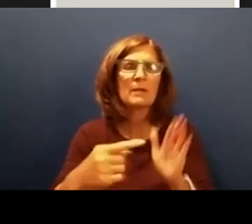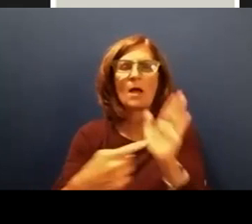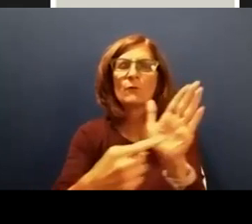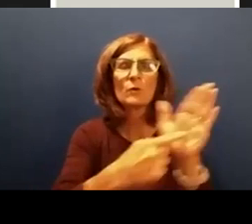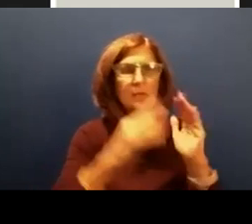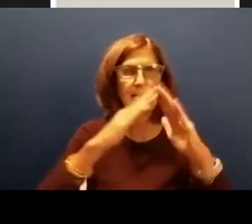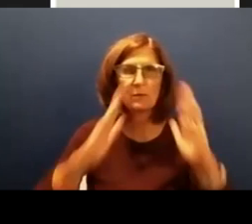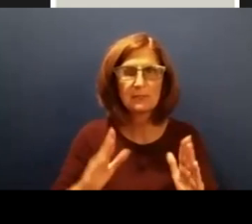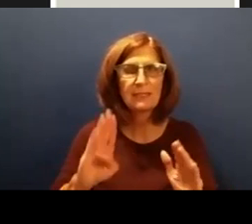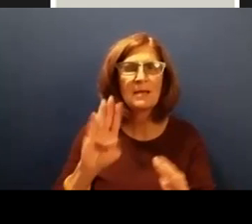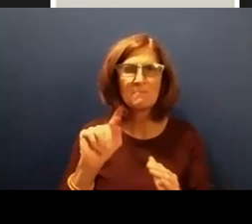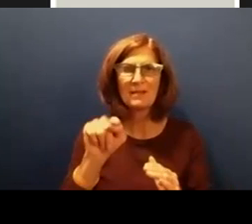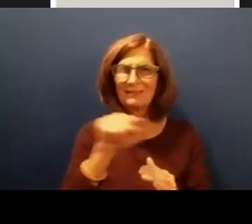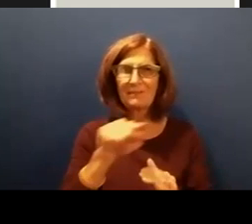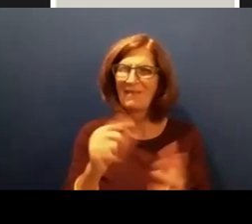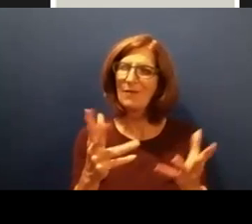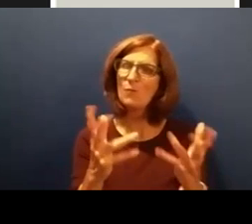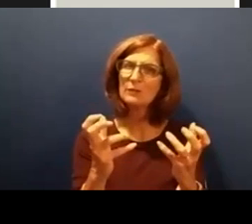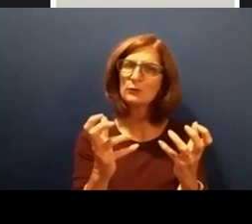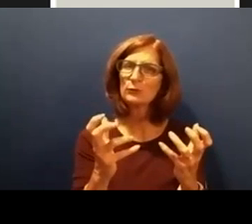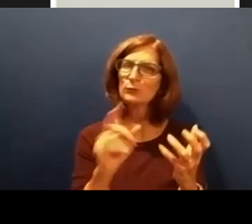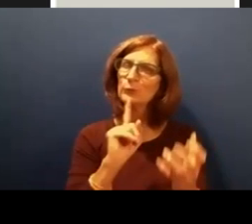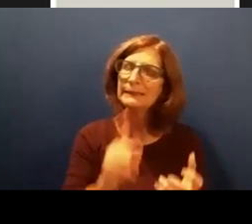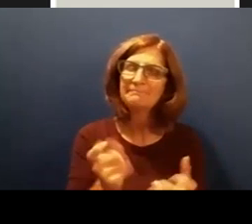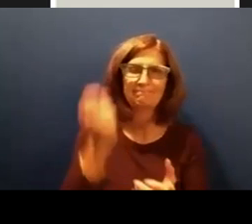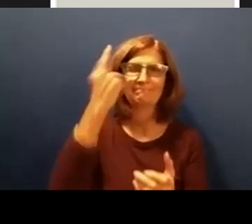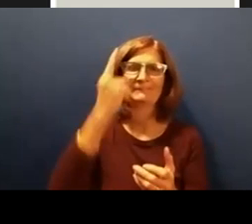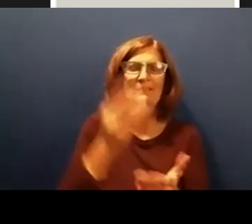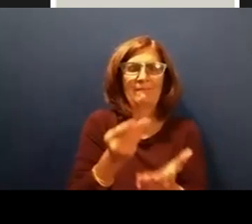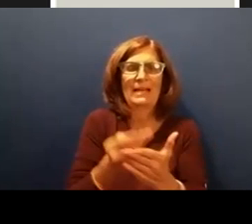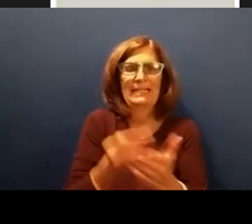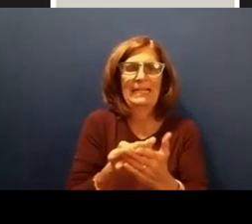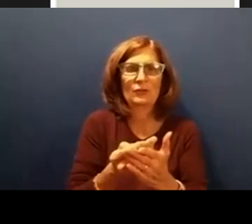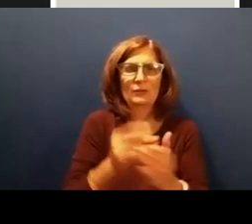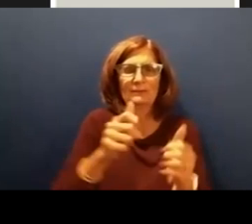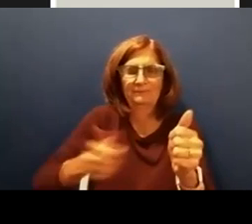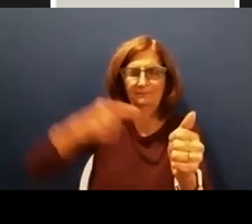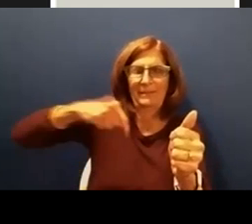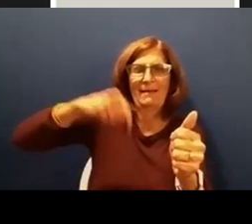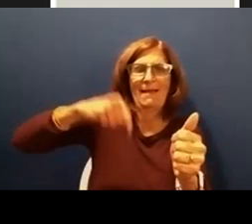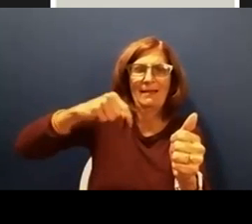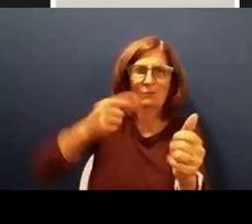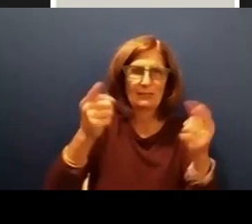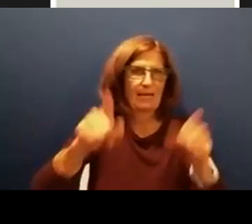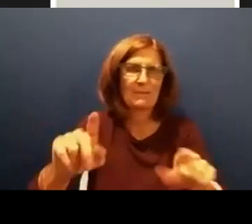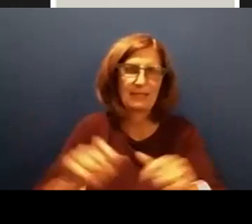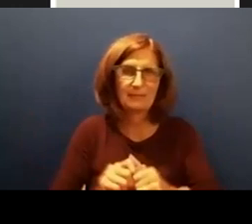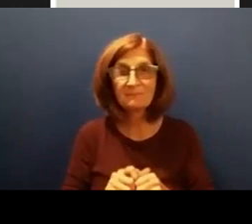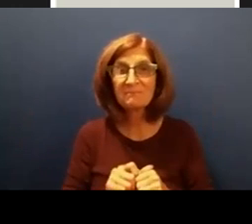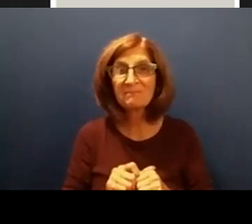like to understand some of the, Sam said, financial underpinnings a little bit more for voting.